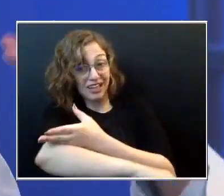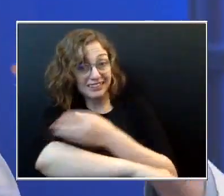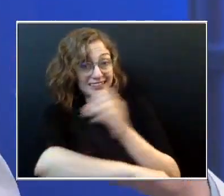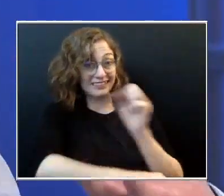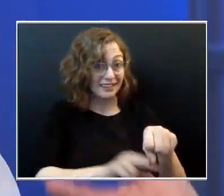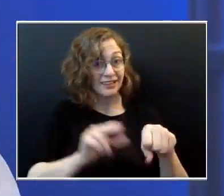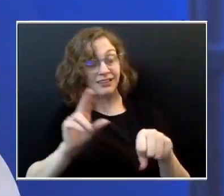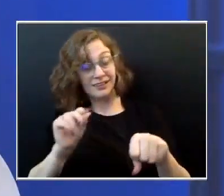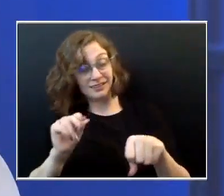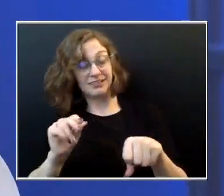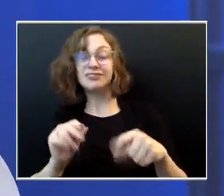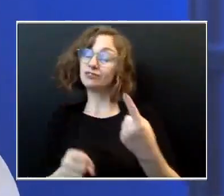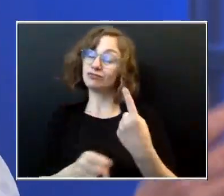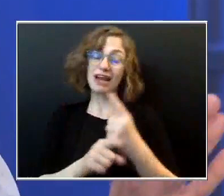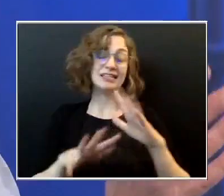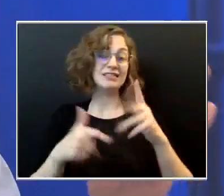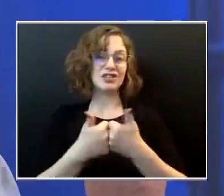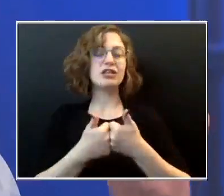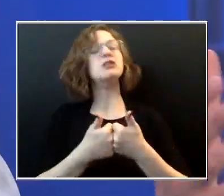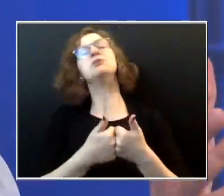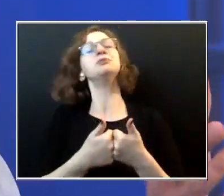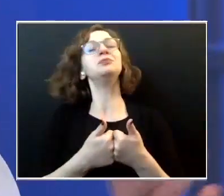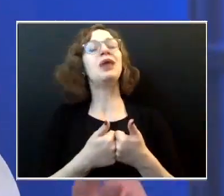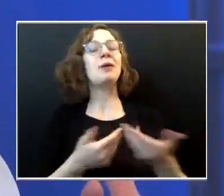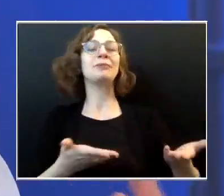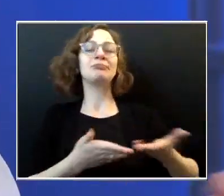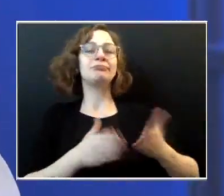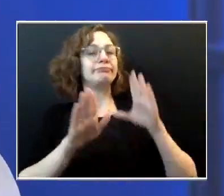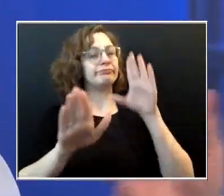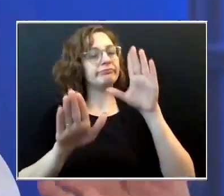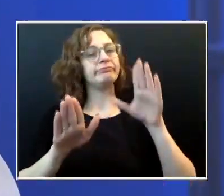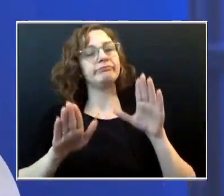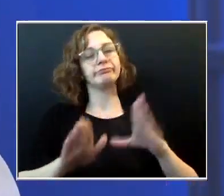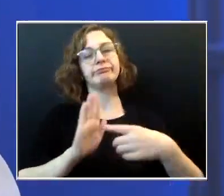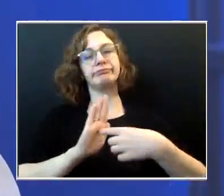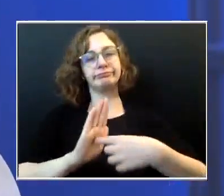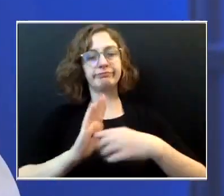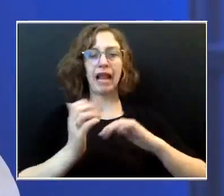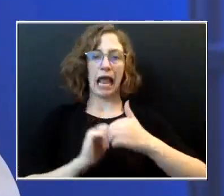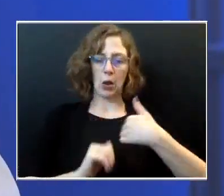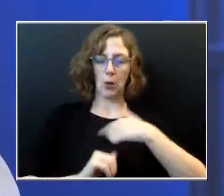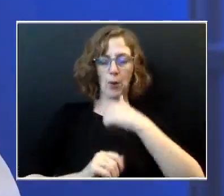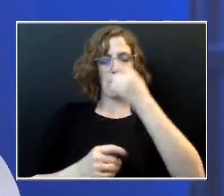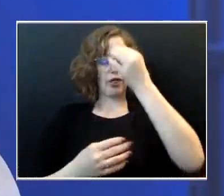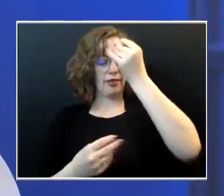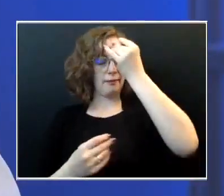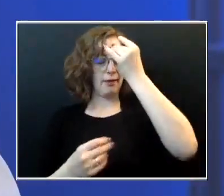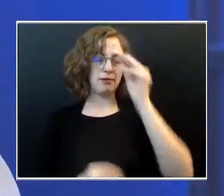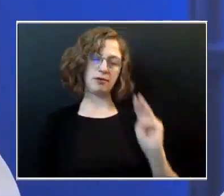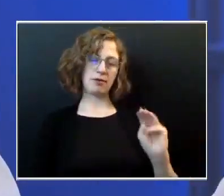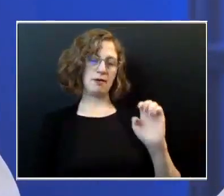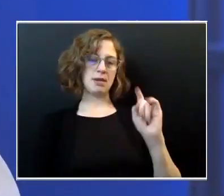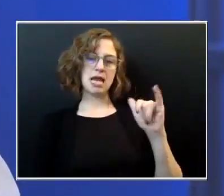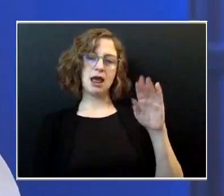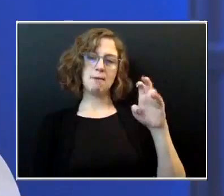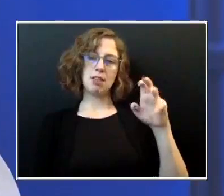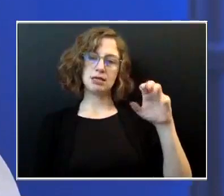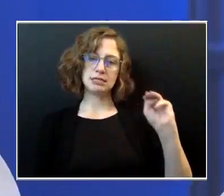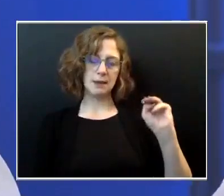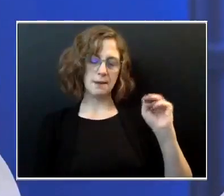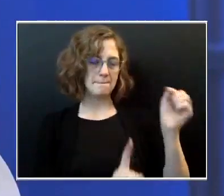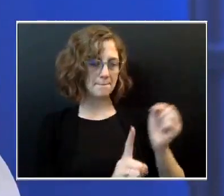a great example of how we're thinking about metabolism in a lot of different ways, and trying to go after it with drugs, trying to go after